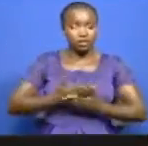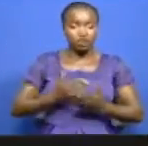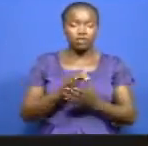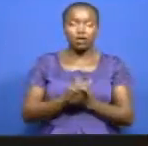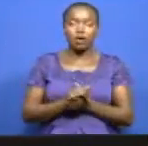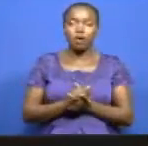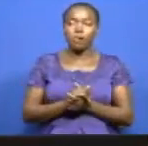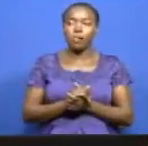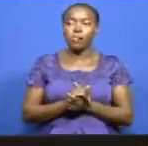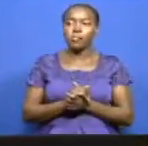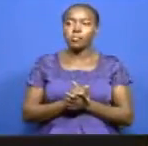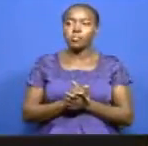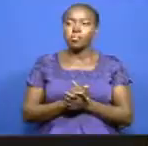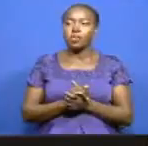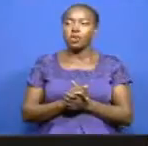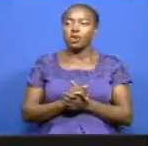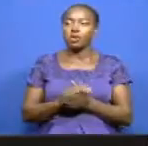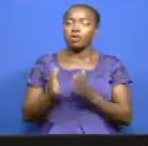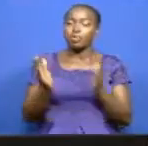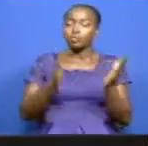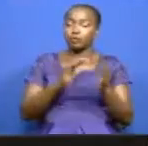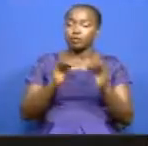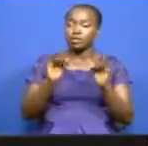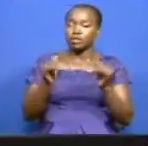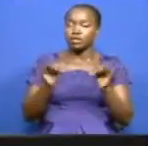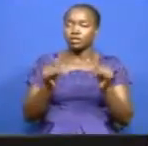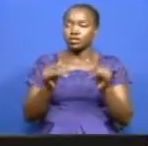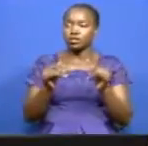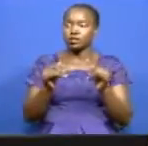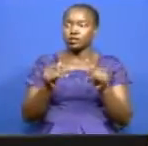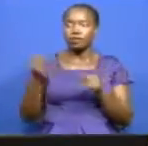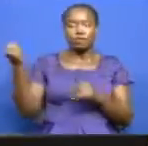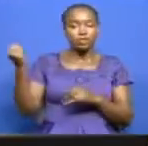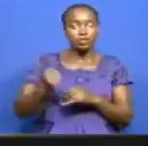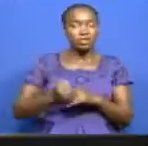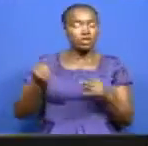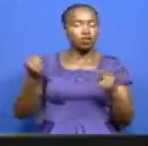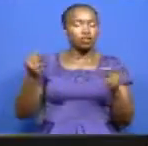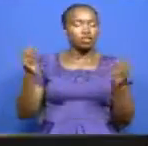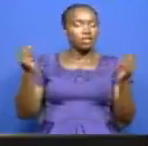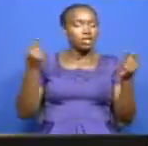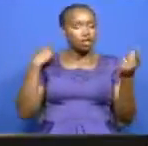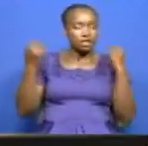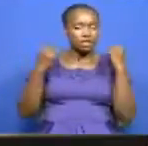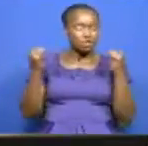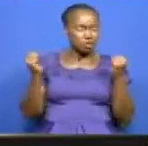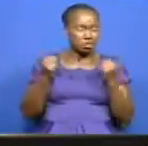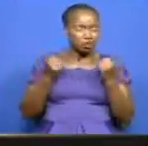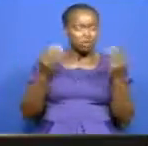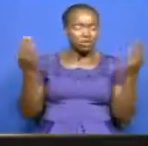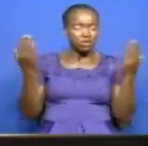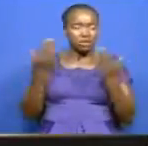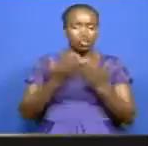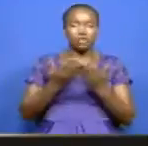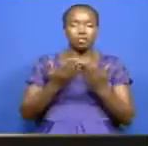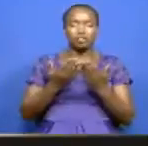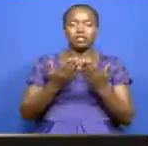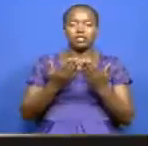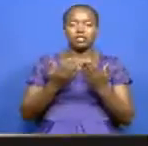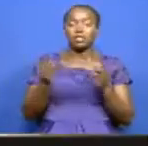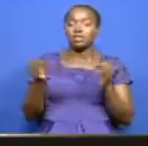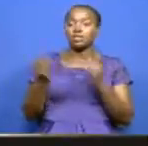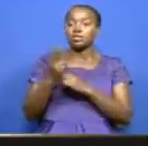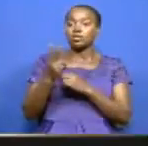Farah here with your Channel 1 weather updates. Now, Narok and Kericho are the coldest tonight, recording temperatures of 12